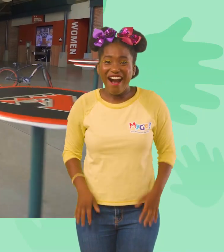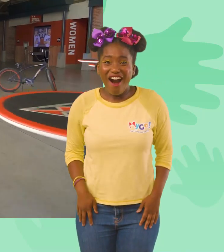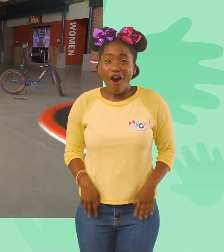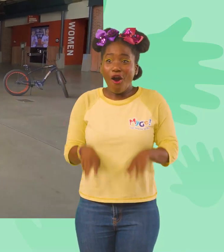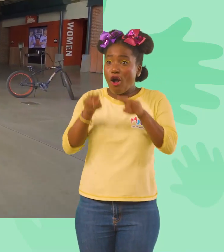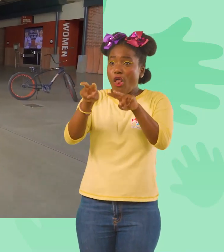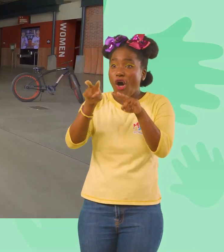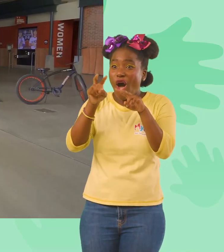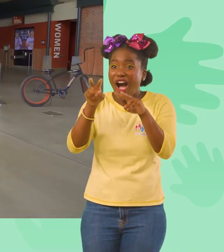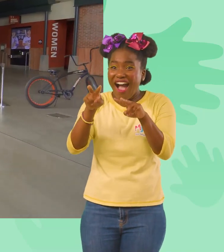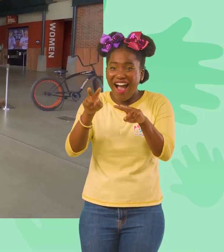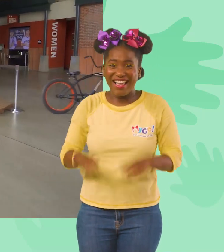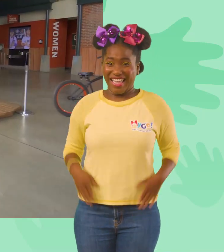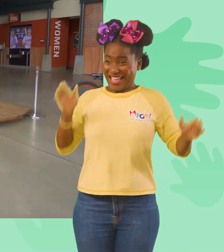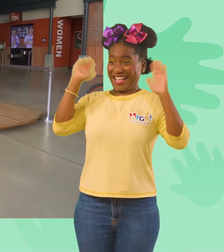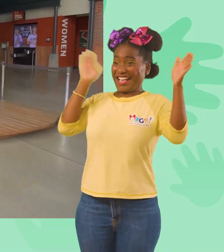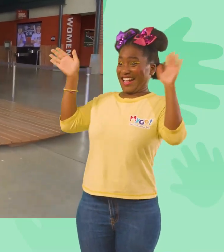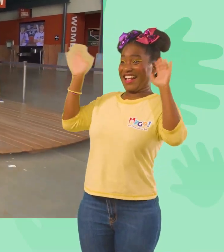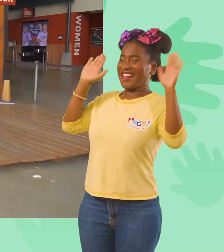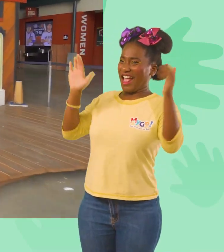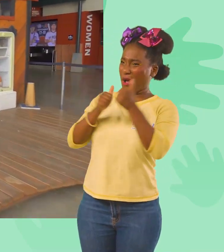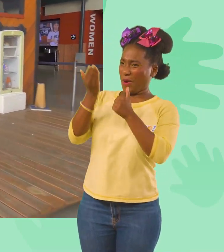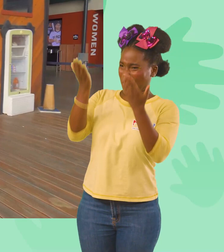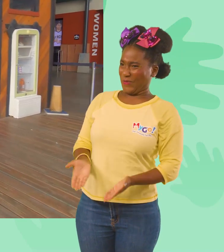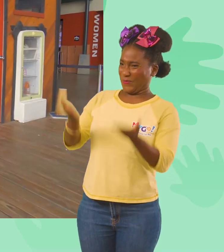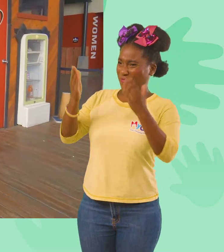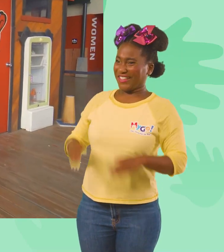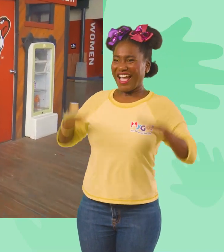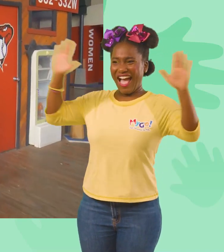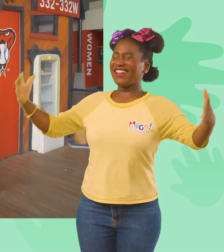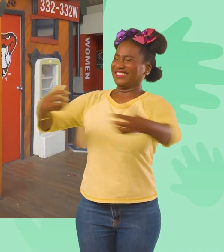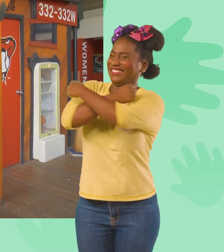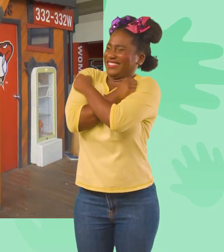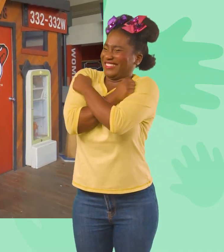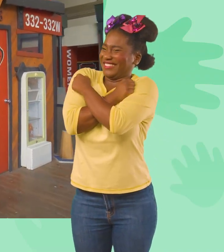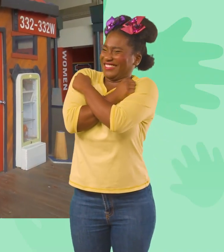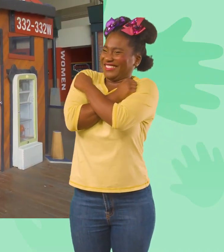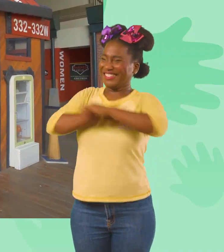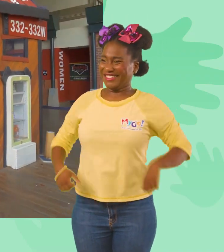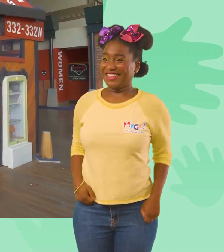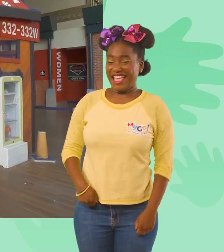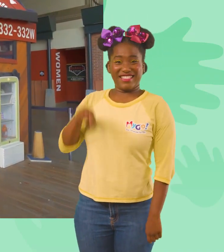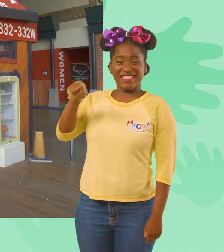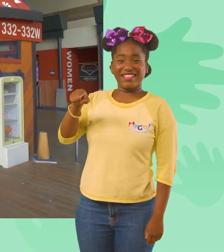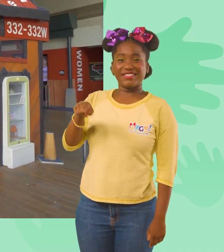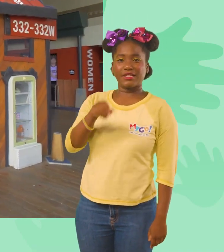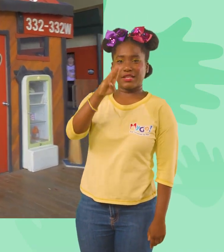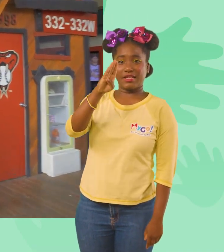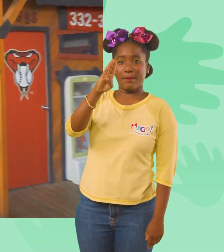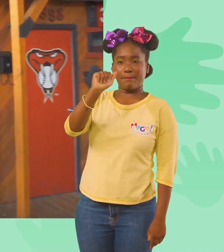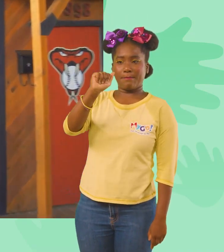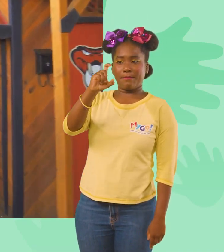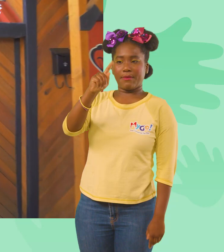Whoa! Whoa, look! Hey, how are you? I want a hug! Whoa, this is